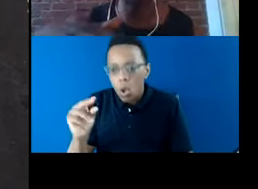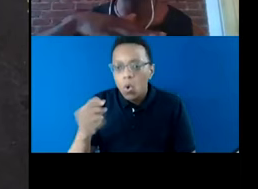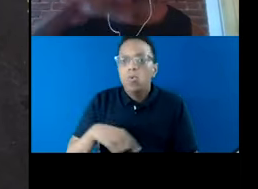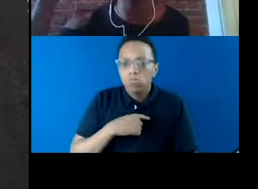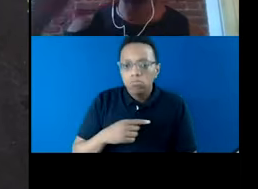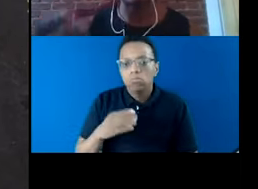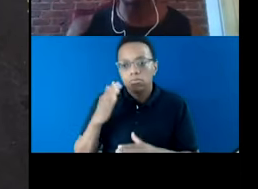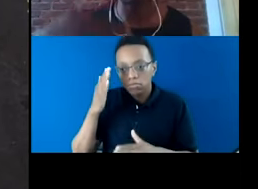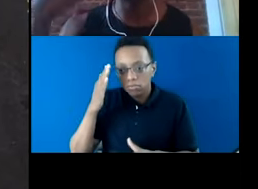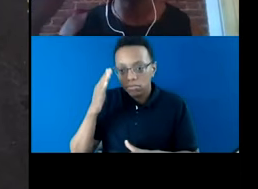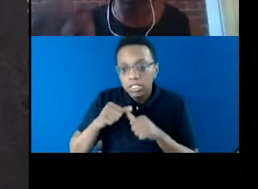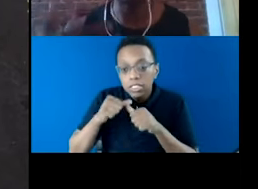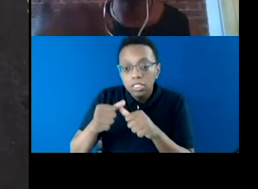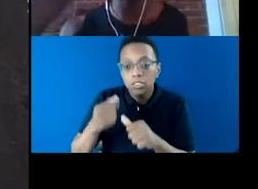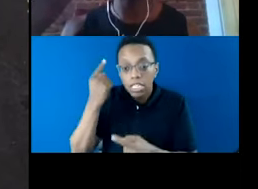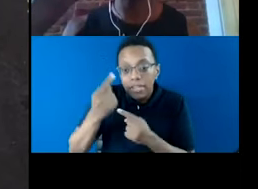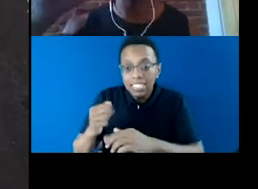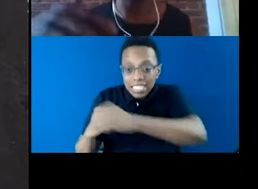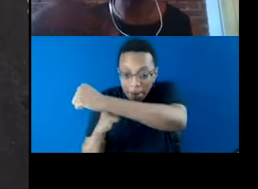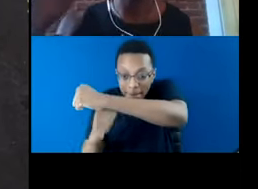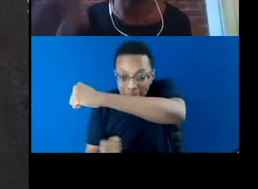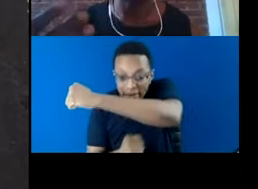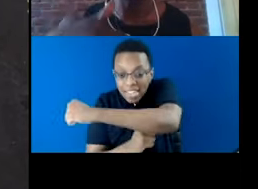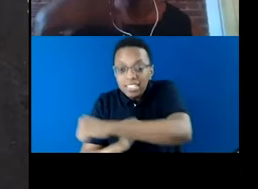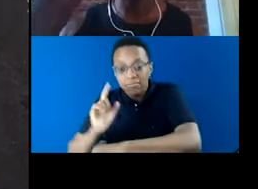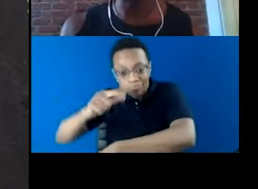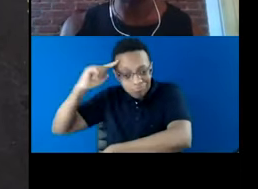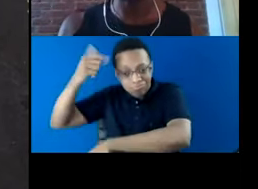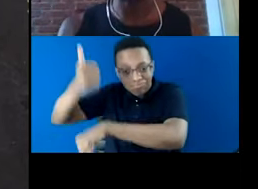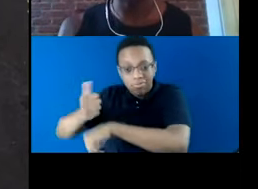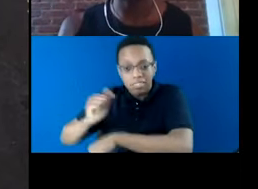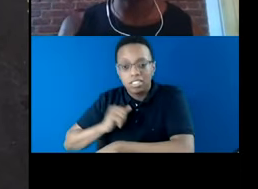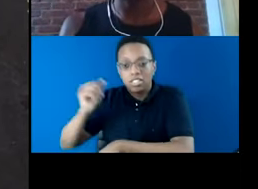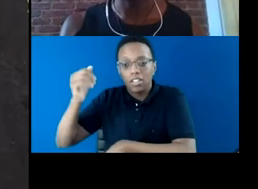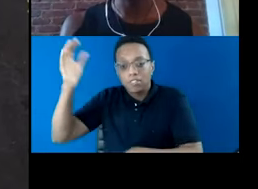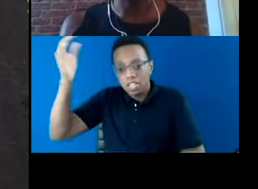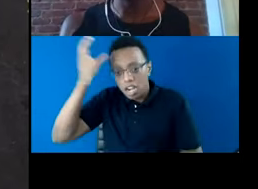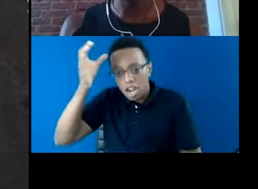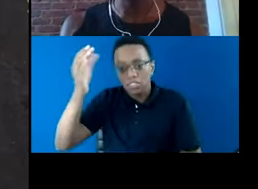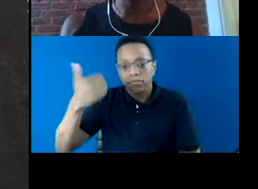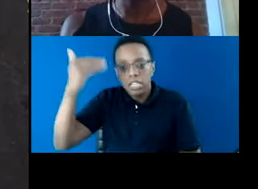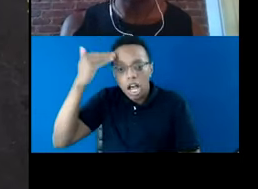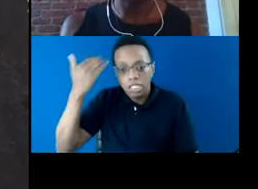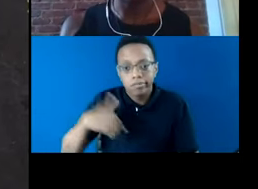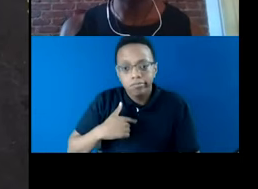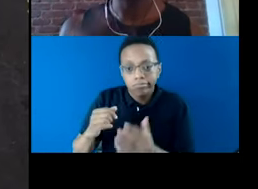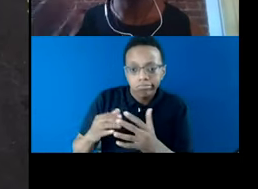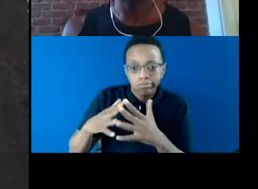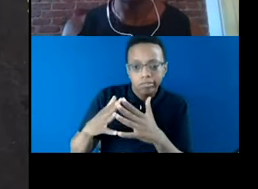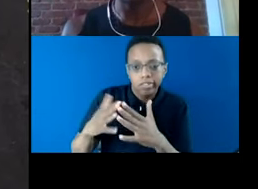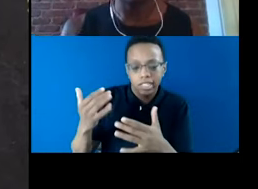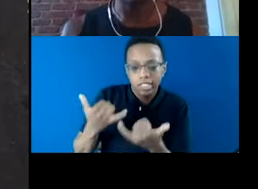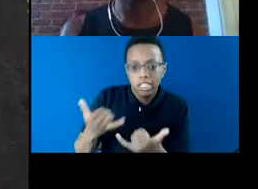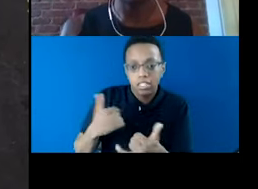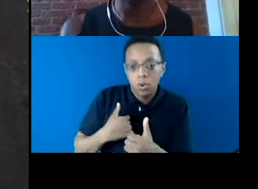to think about this as the basis of the knowledge that we are creating today. And so I want us to move forward and listen to